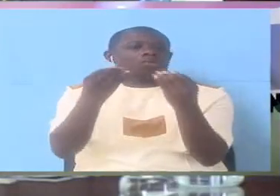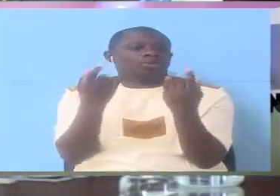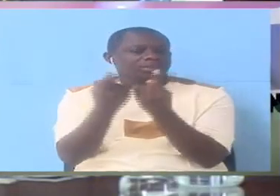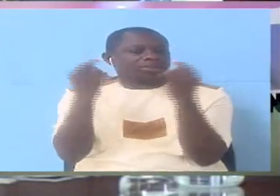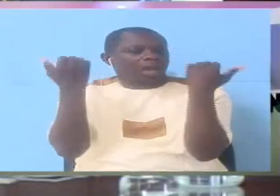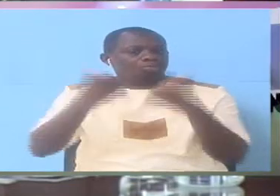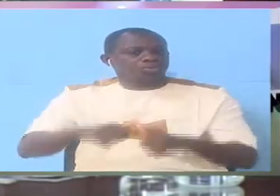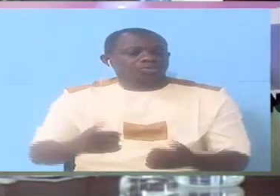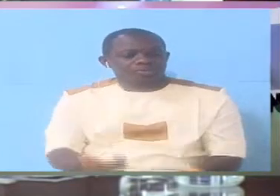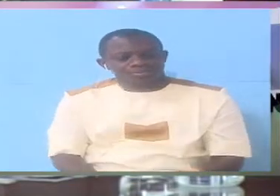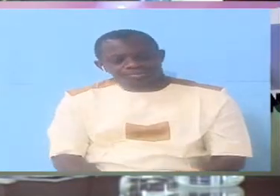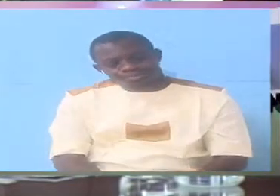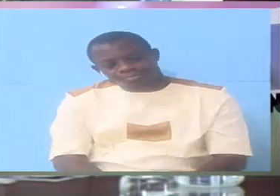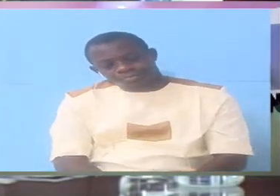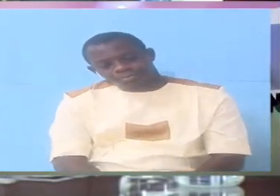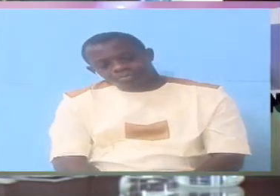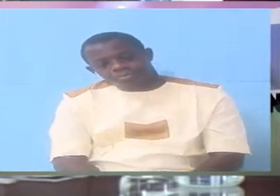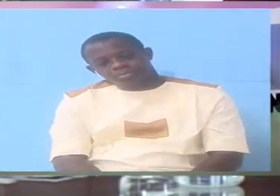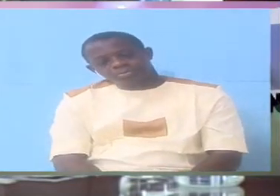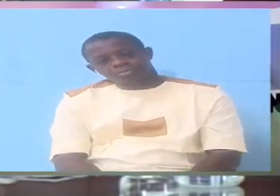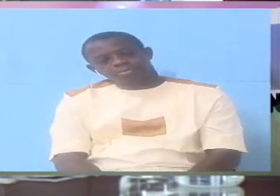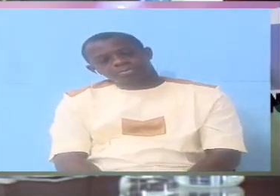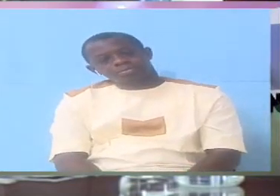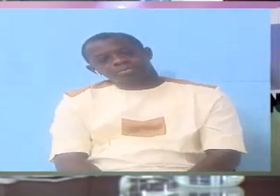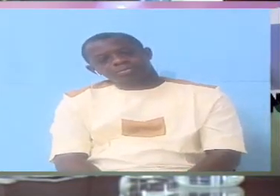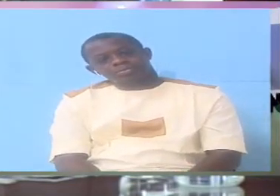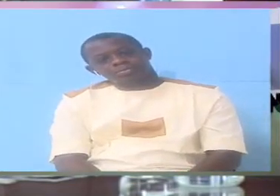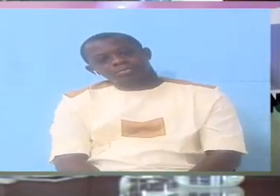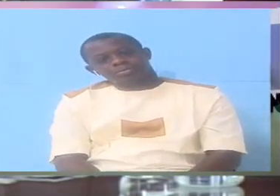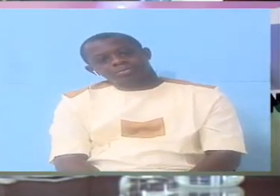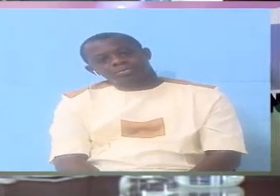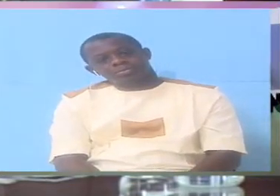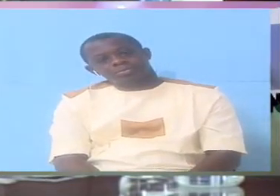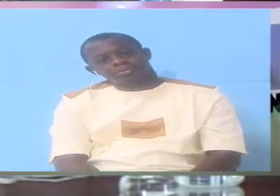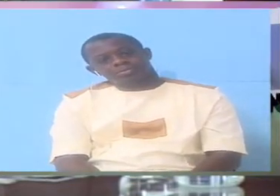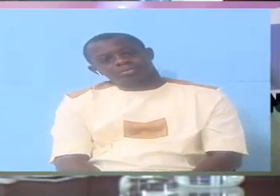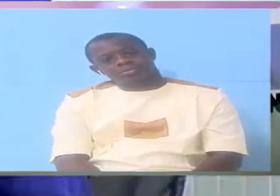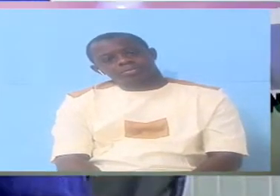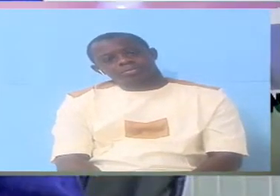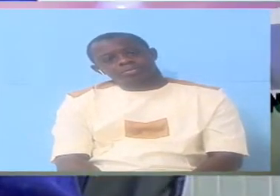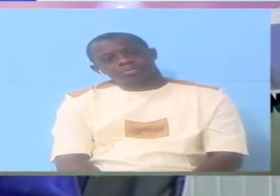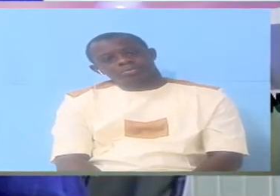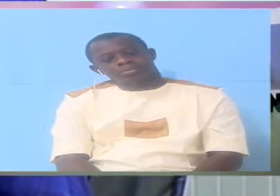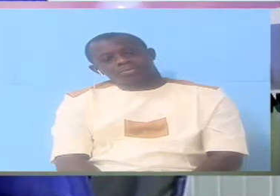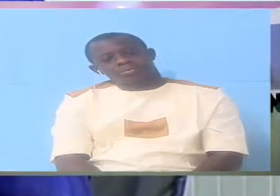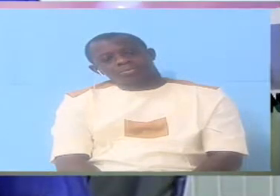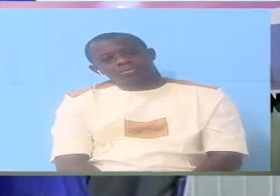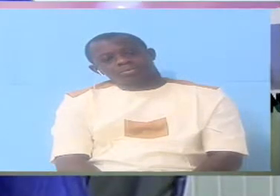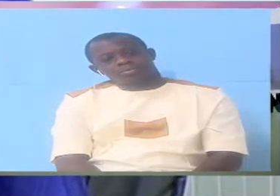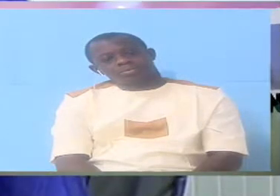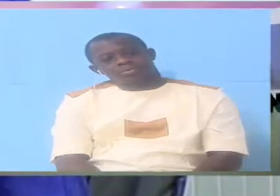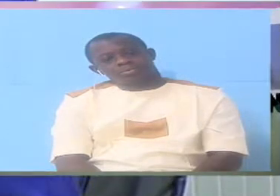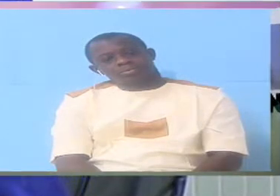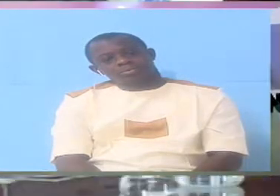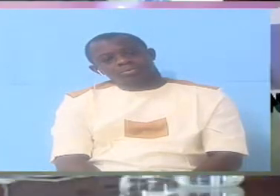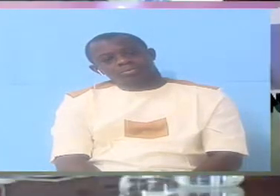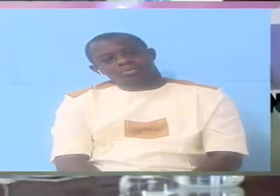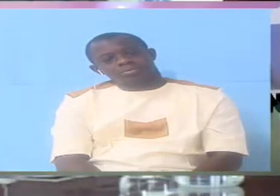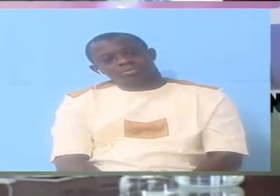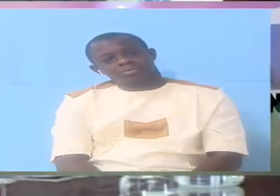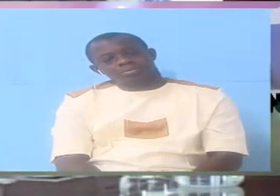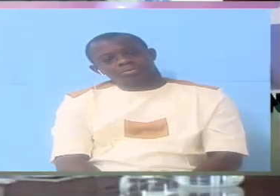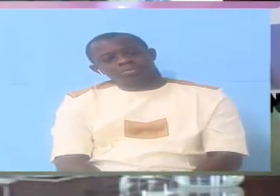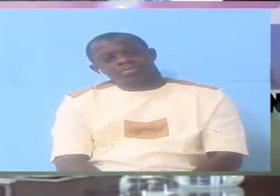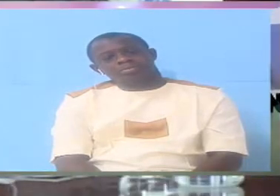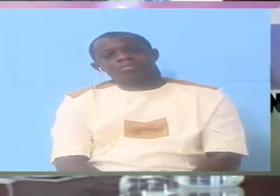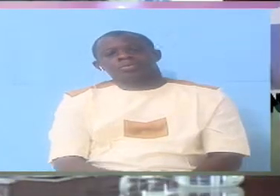would have been very catastrophic for people like us who are civilians who do not know how to defend ourselves. Because so you heard the number